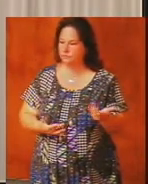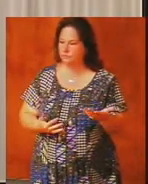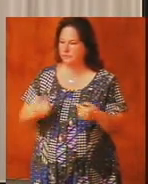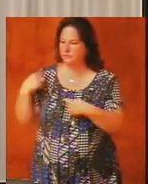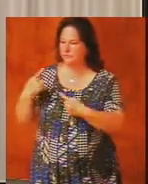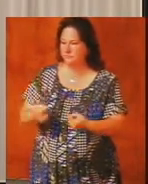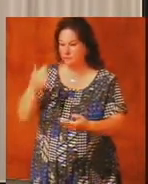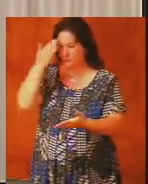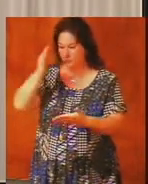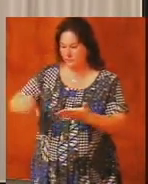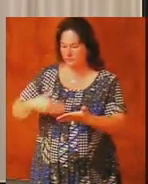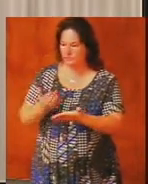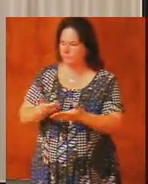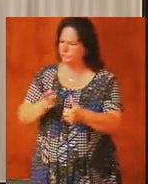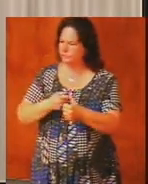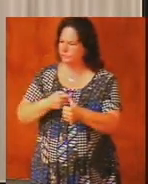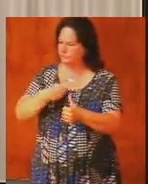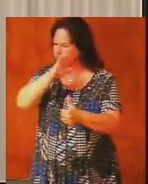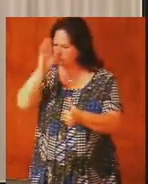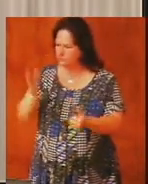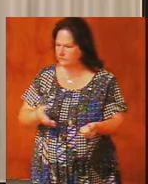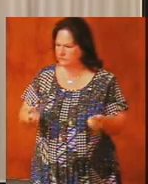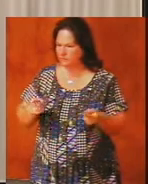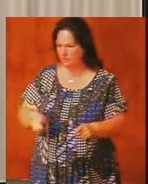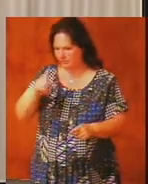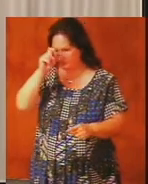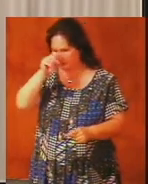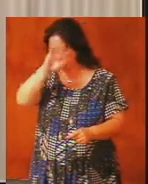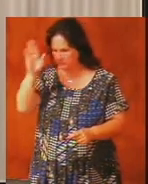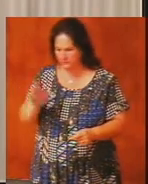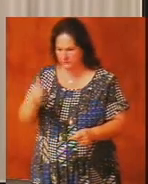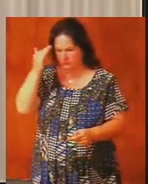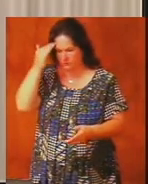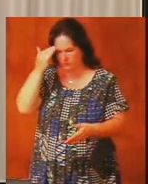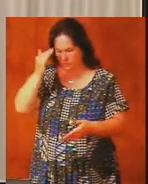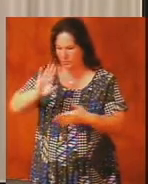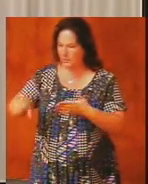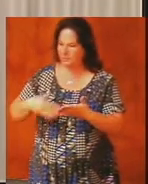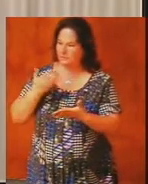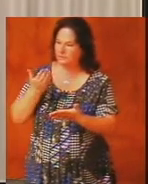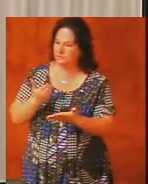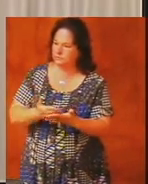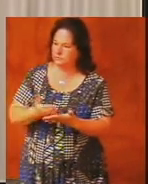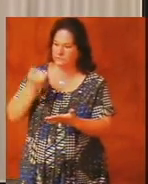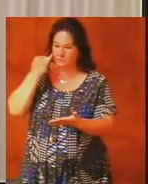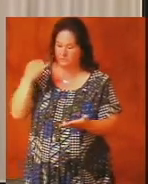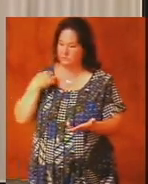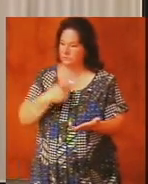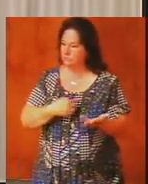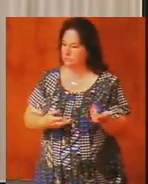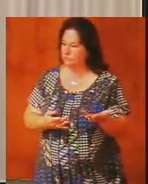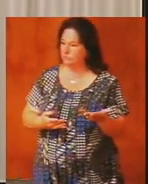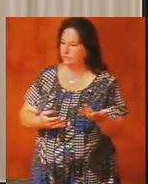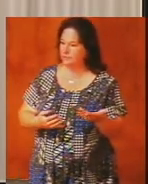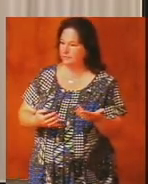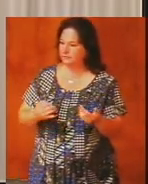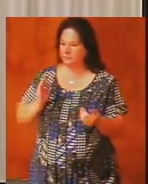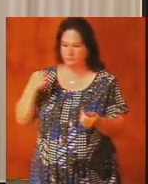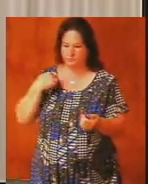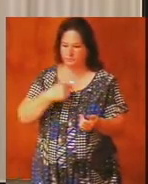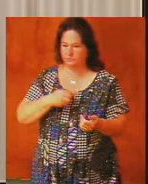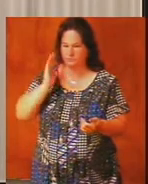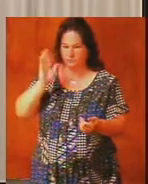it all, first of all, we'll never get there. We're not going to know it all. And if we wait till we know it all, we'll never get